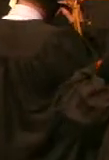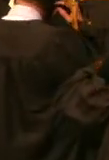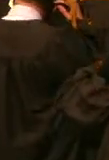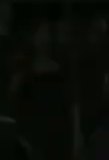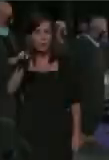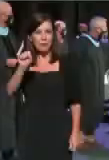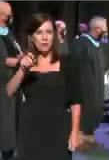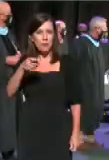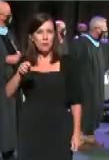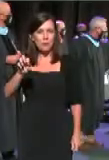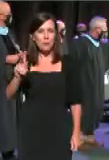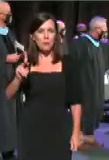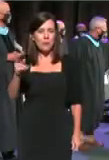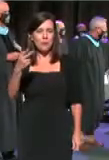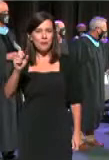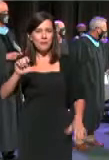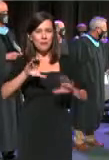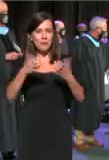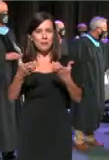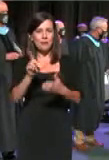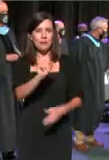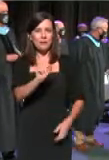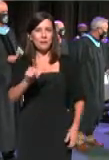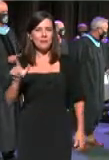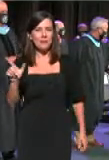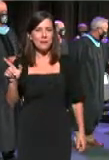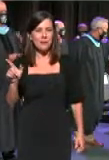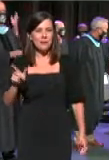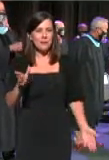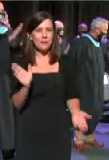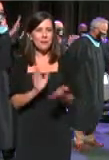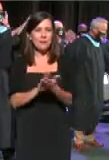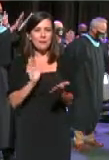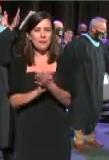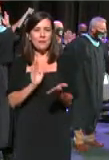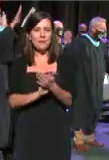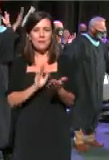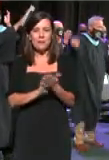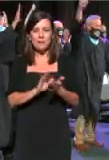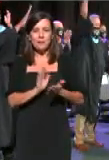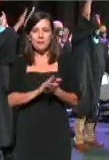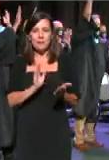Cypress Park High School Class of 2021.